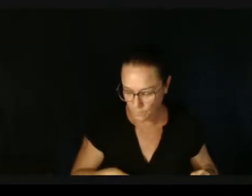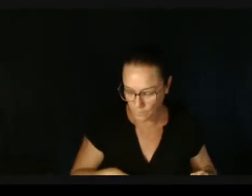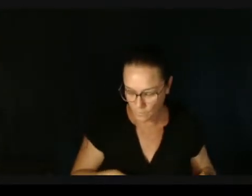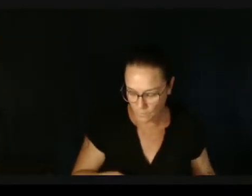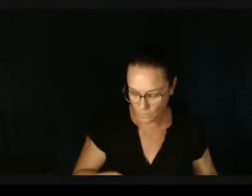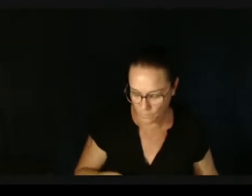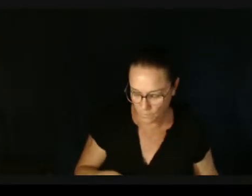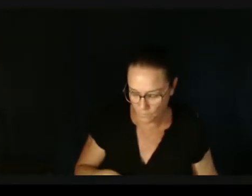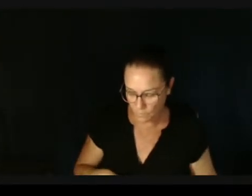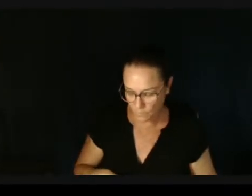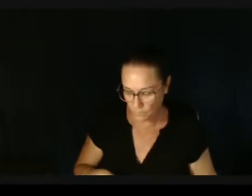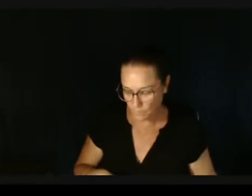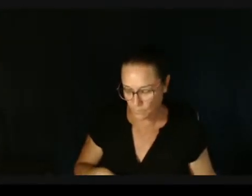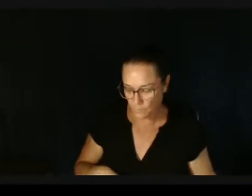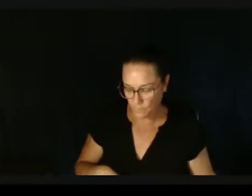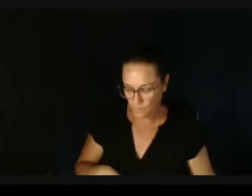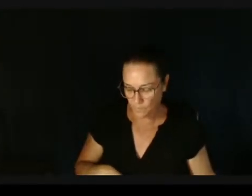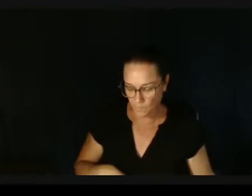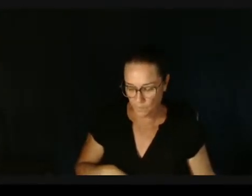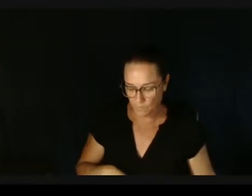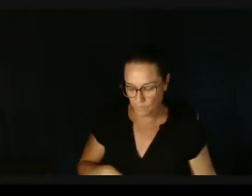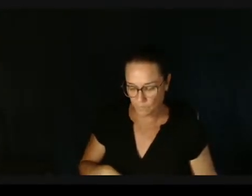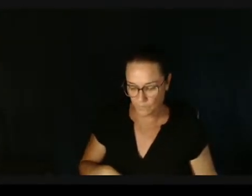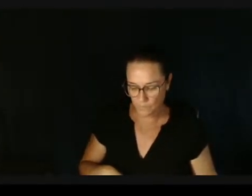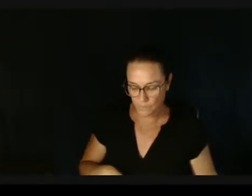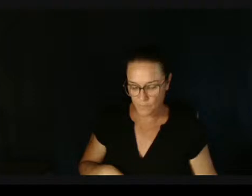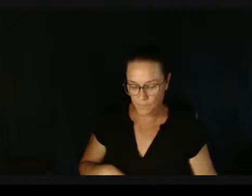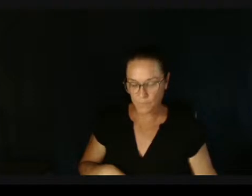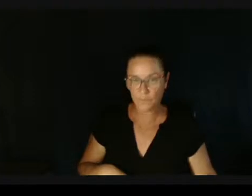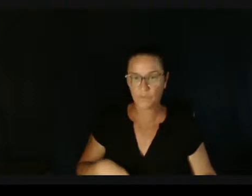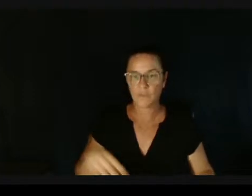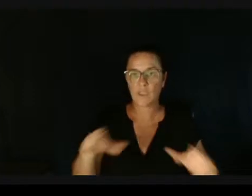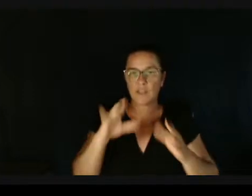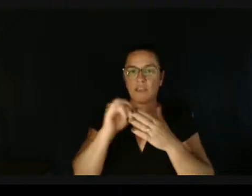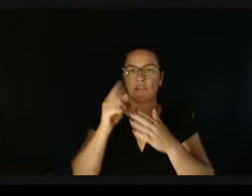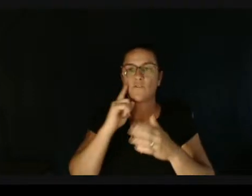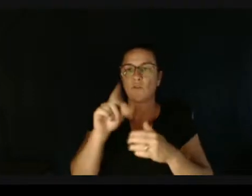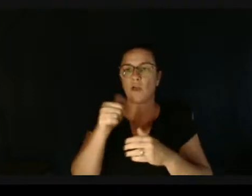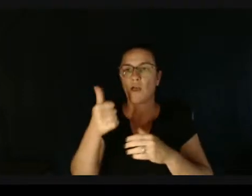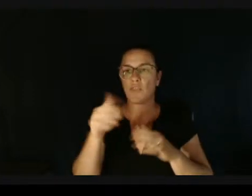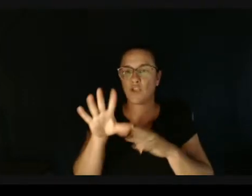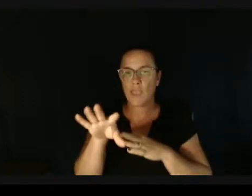did this exercise as well for another camera, the S2 camera.